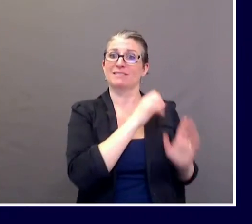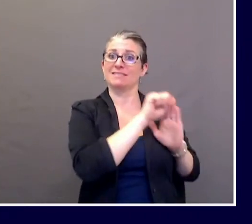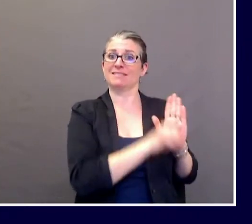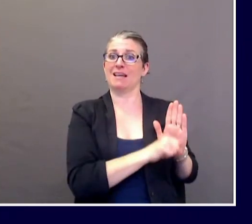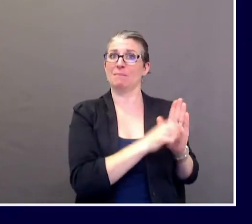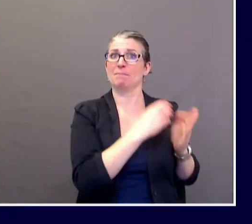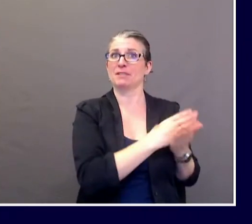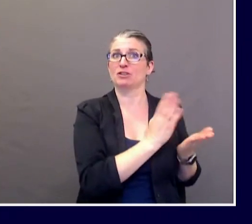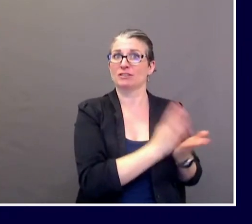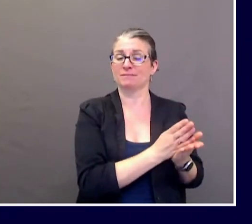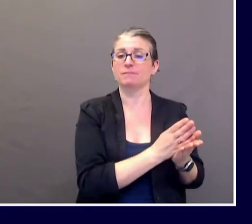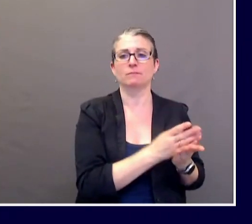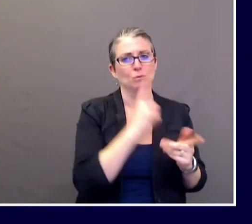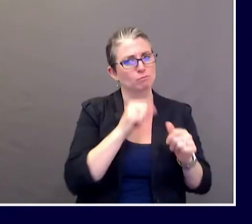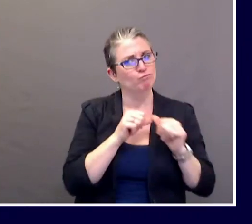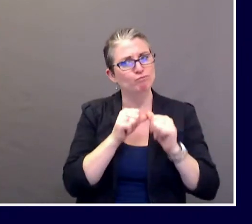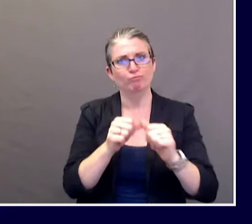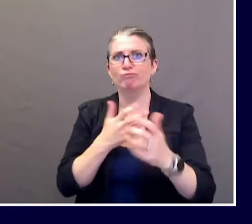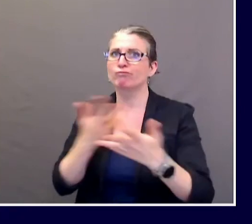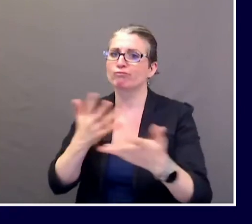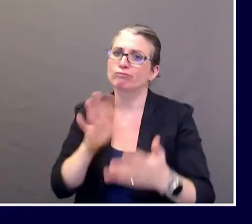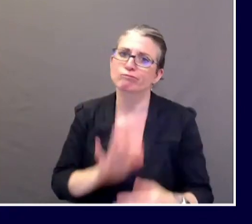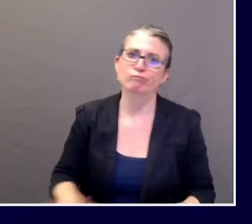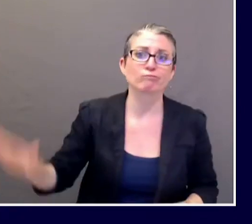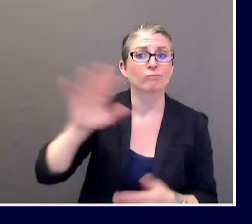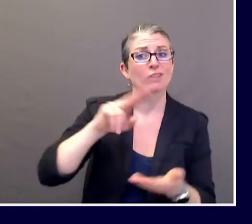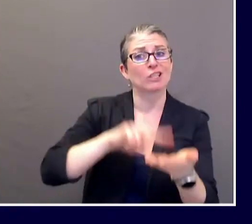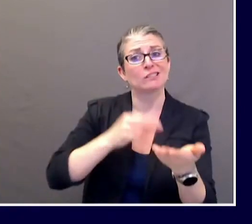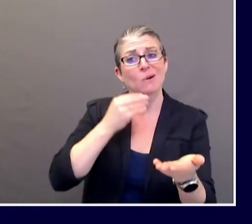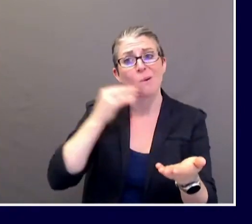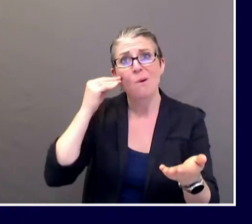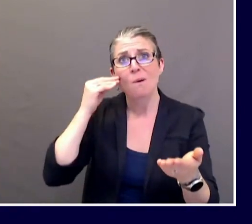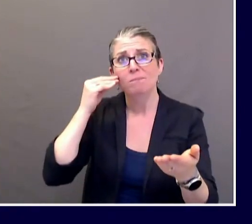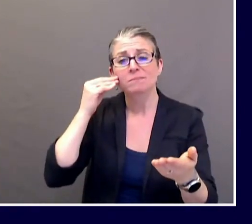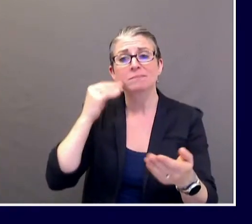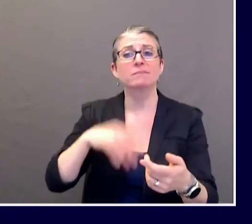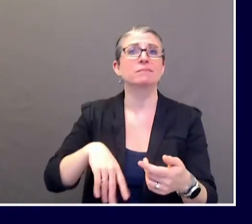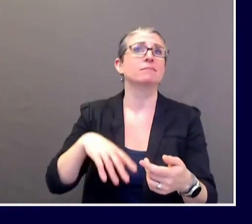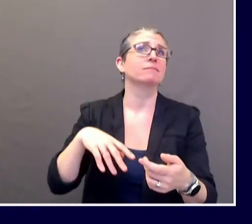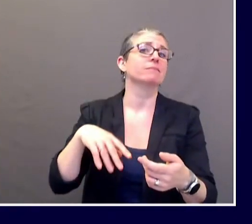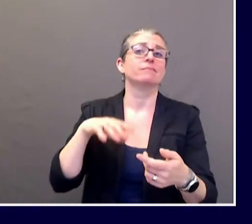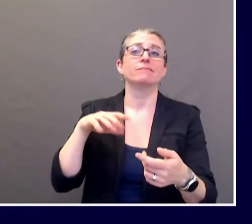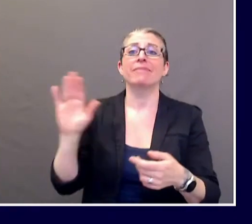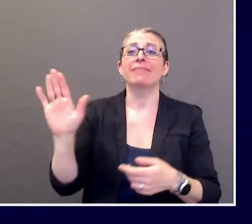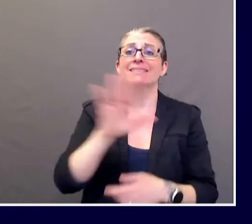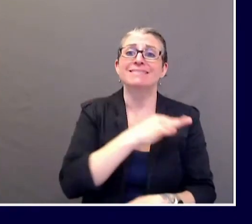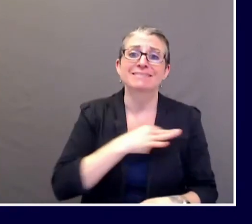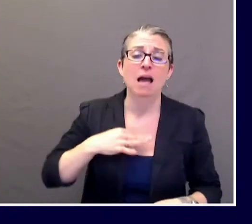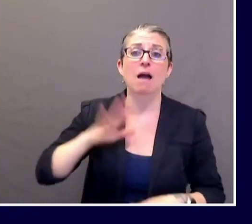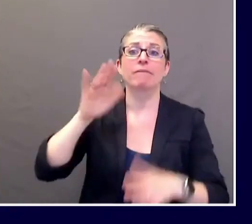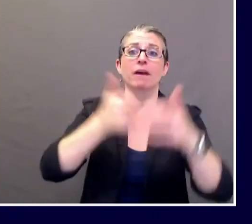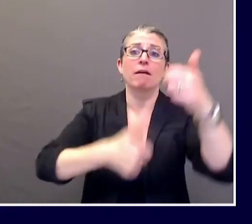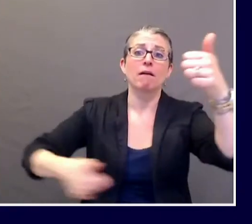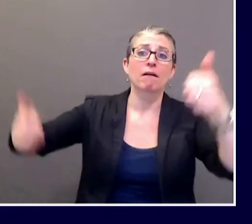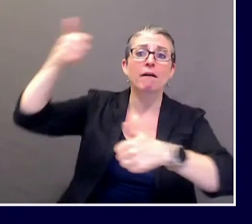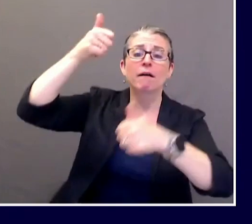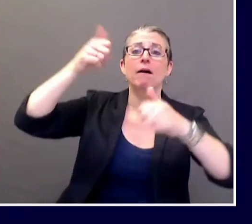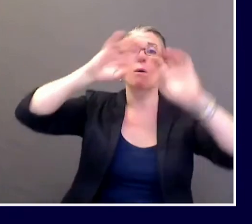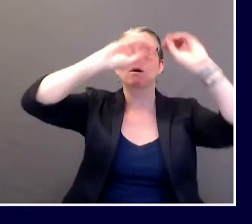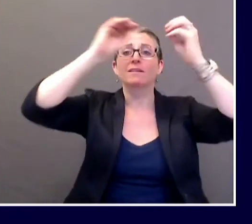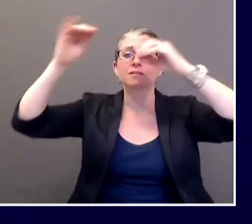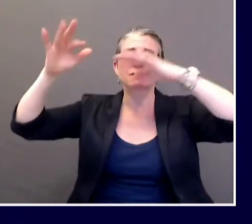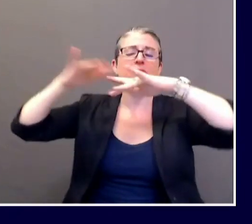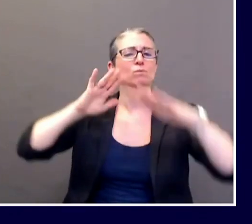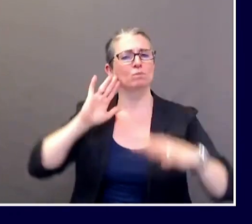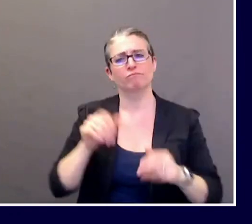see how we can best match need with the resources that are coming our way. Yeah. Is there